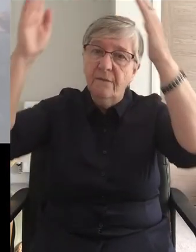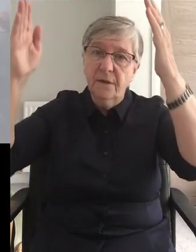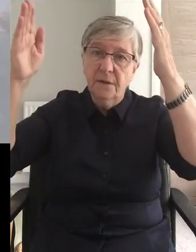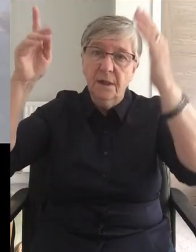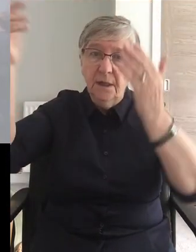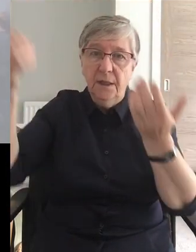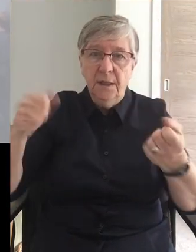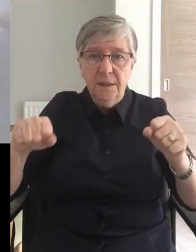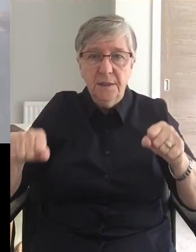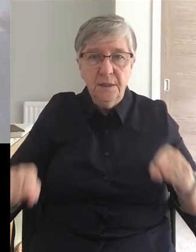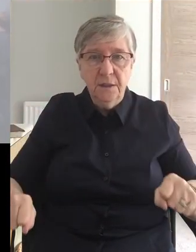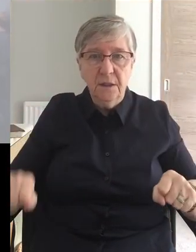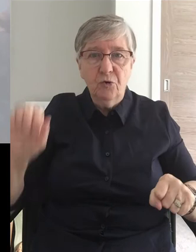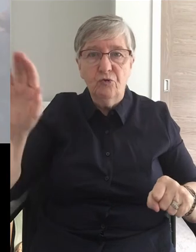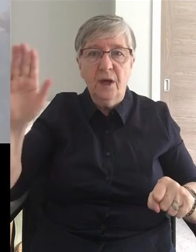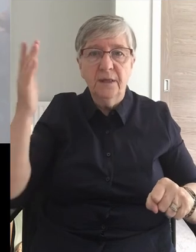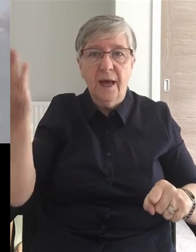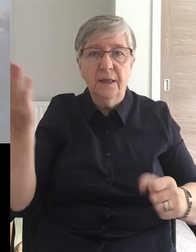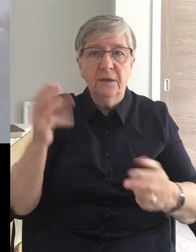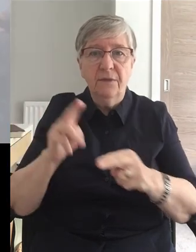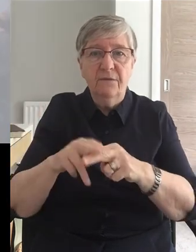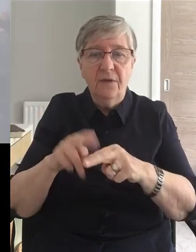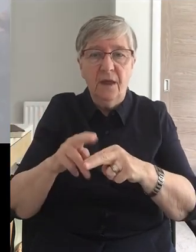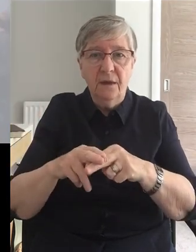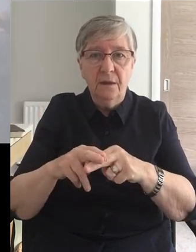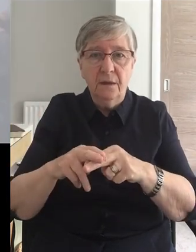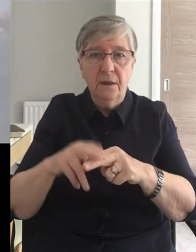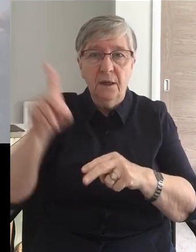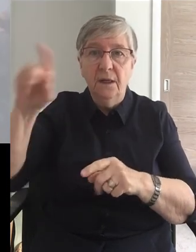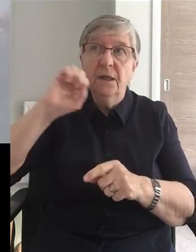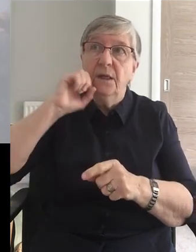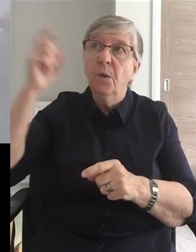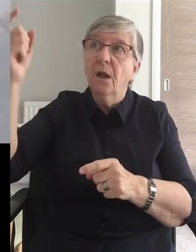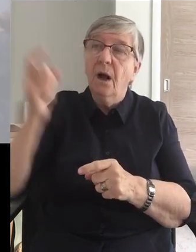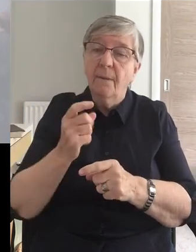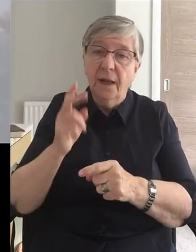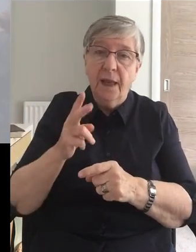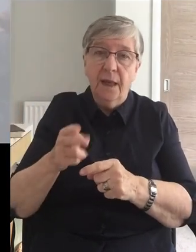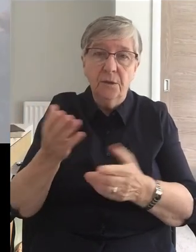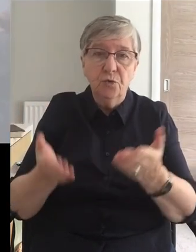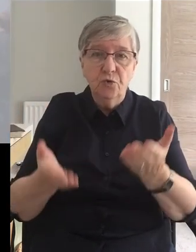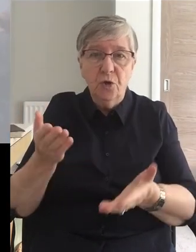into heaven. He is seated at the right hand of the Father.